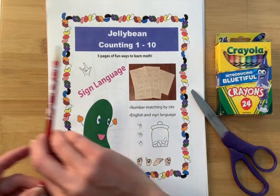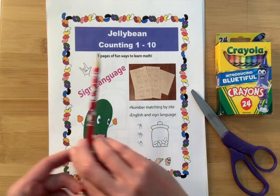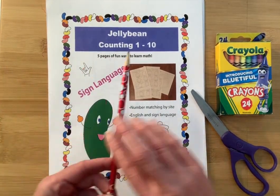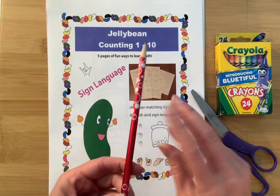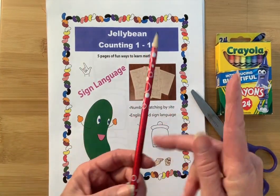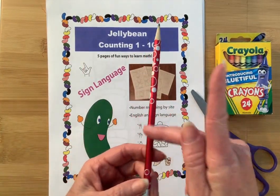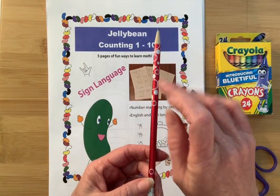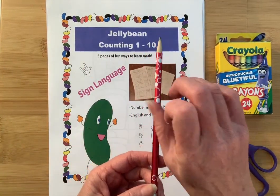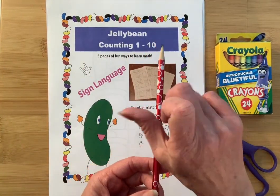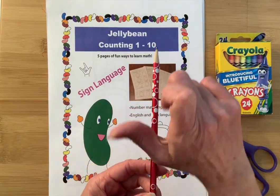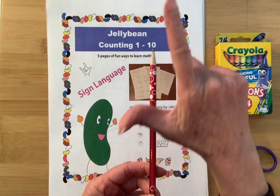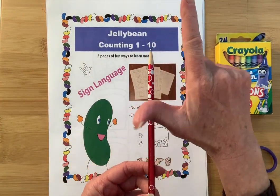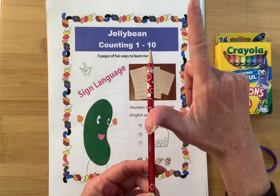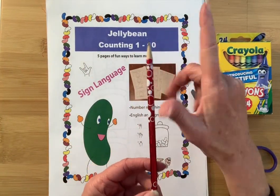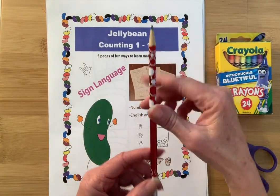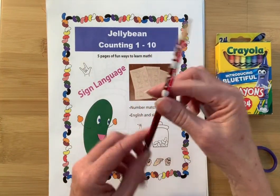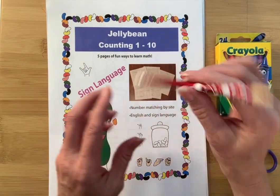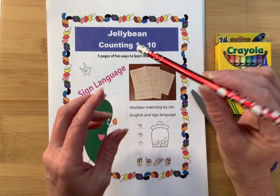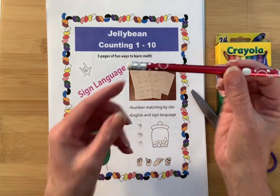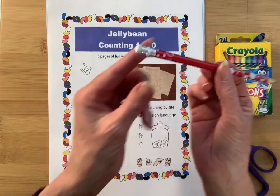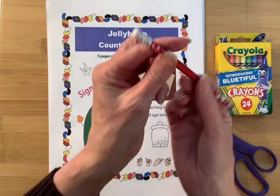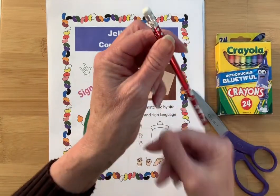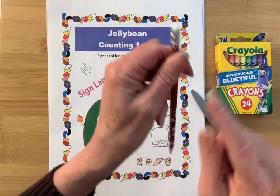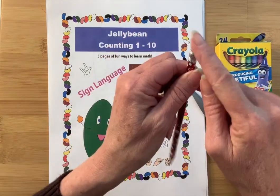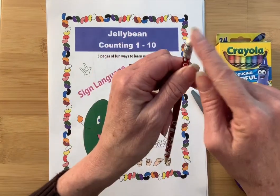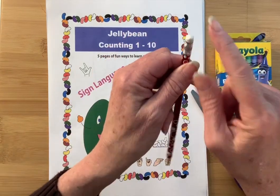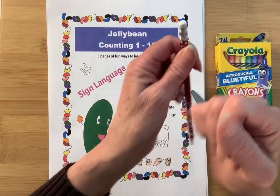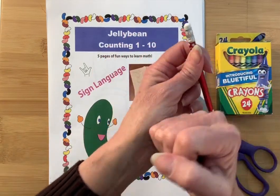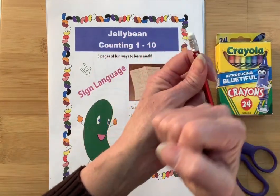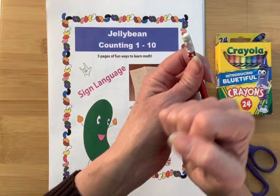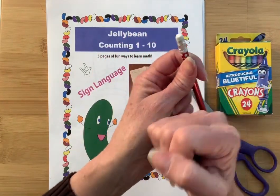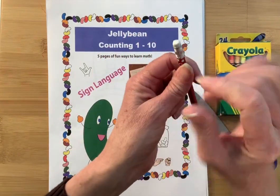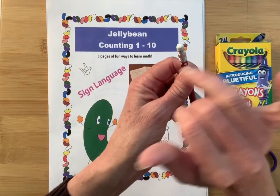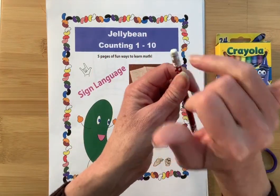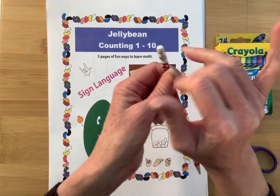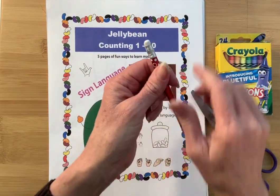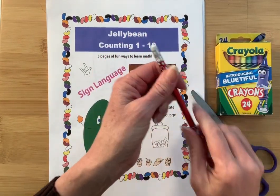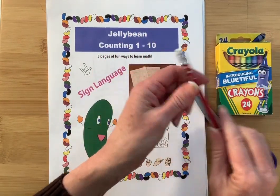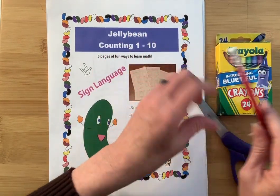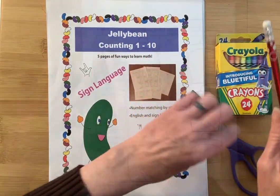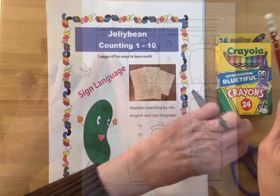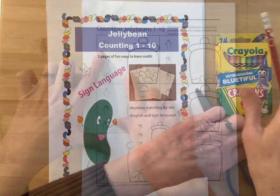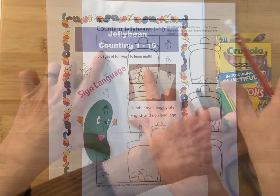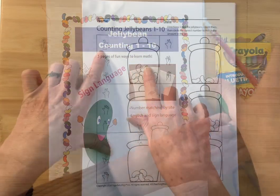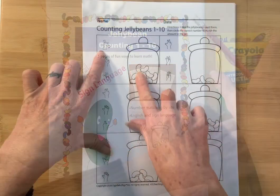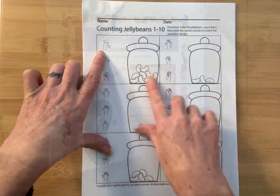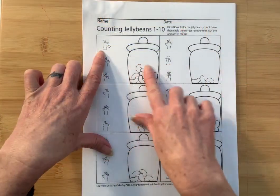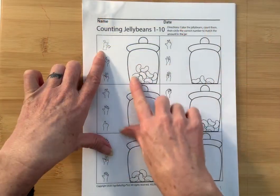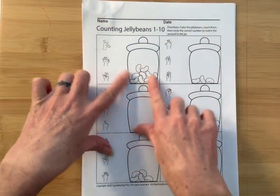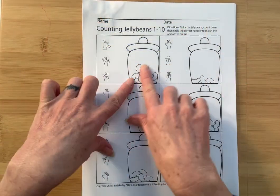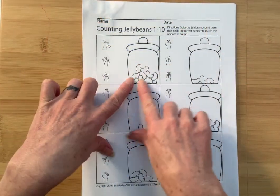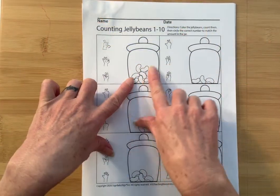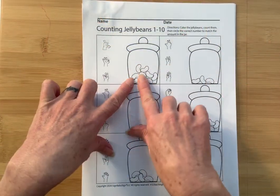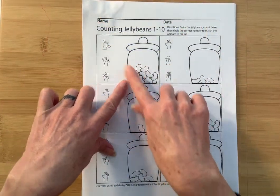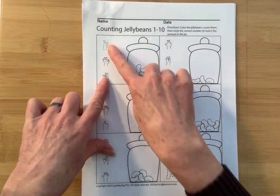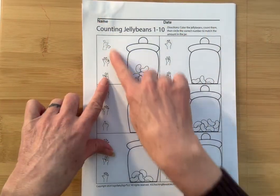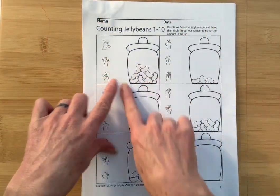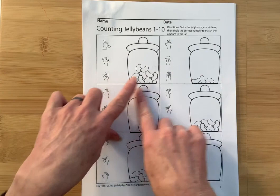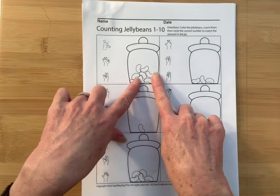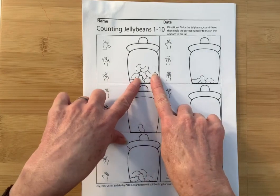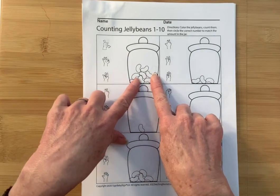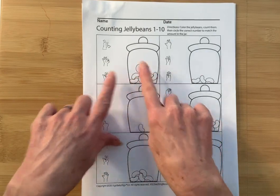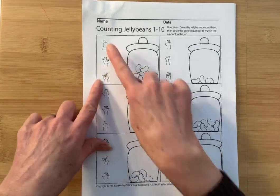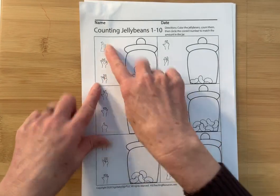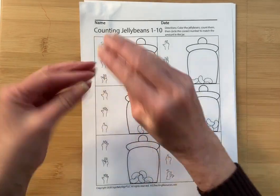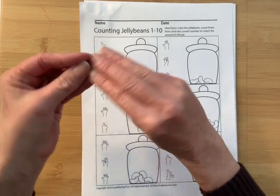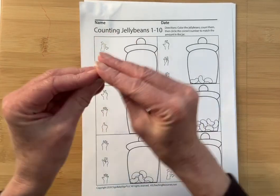and your pencil. Make sure you have an eraser too. Right here are jelly